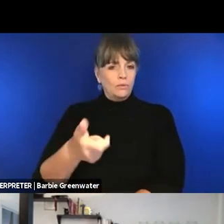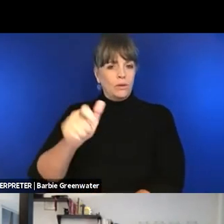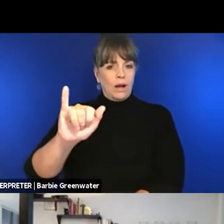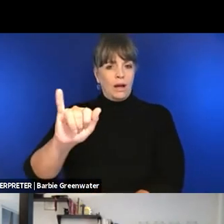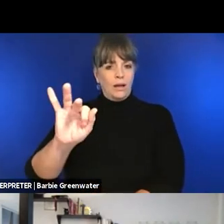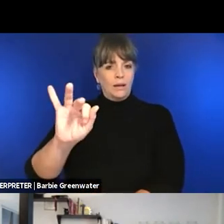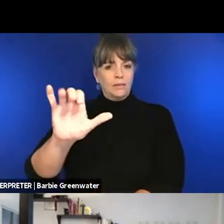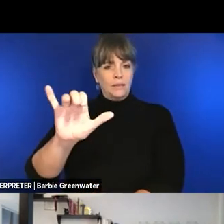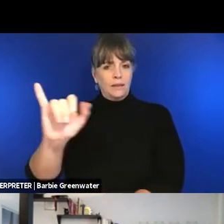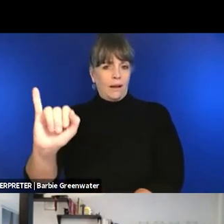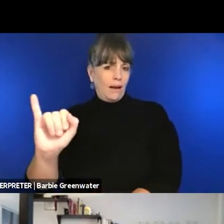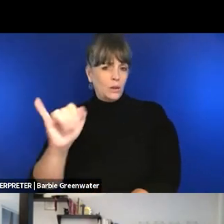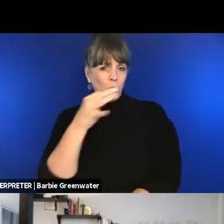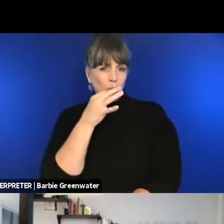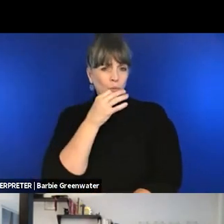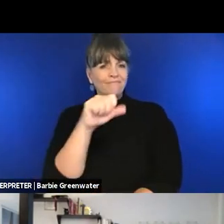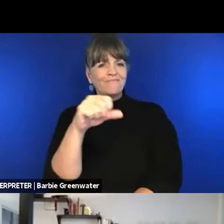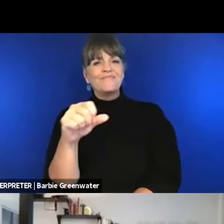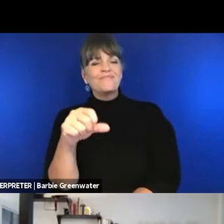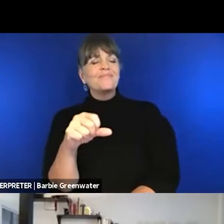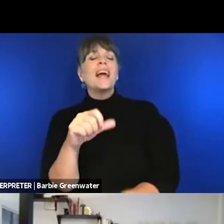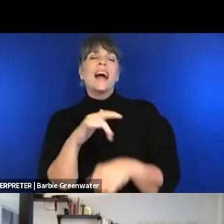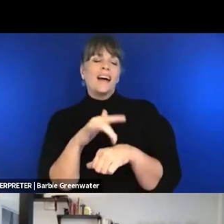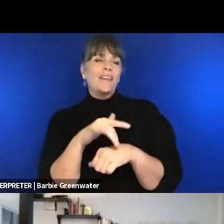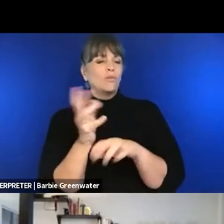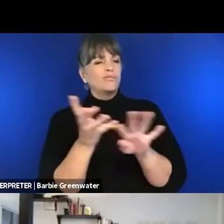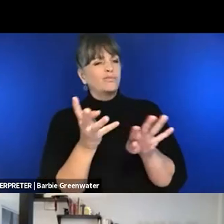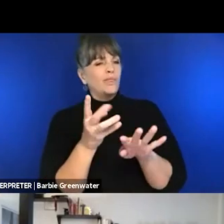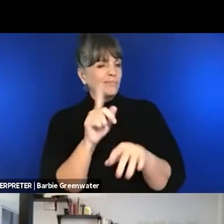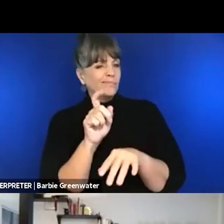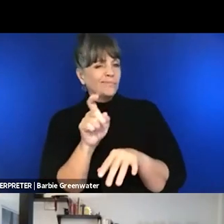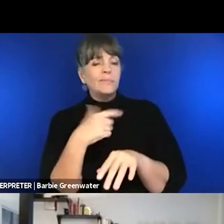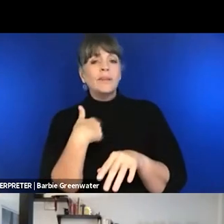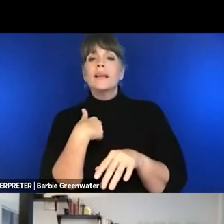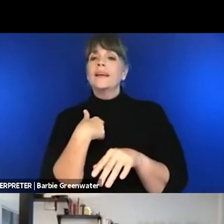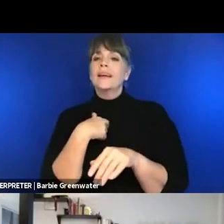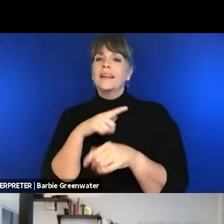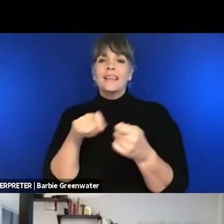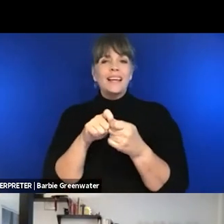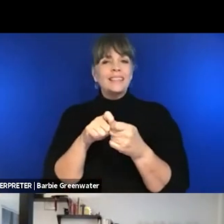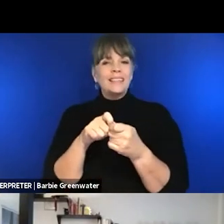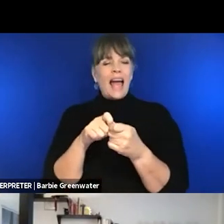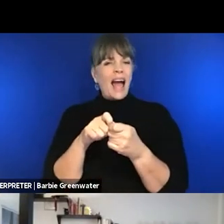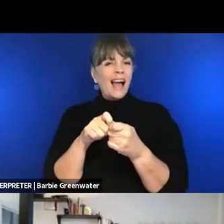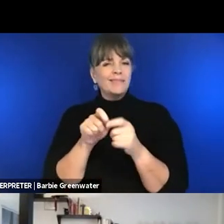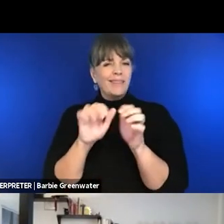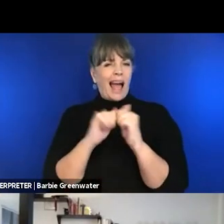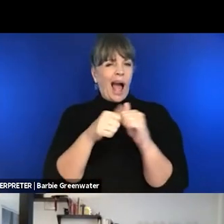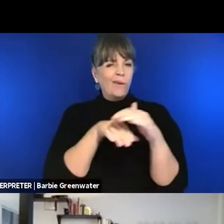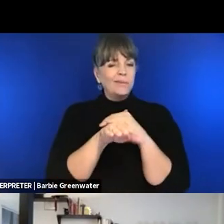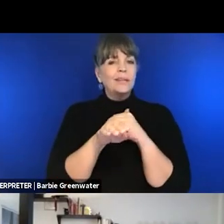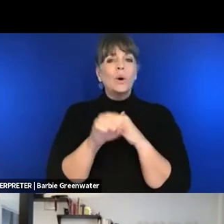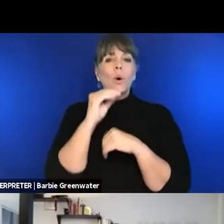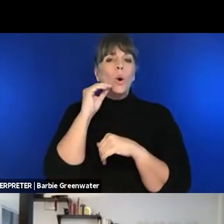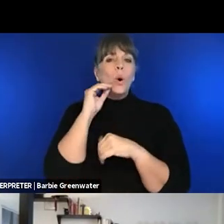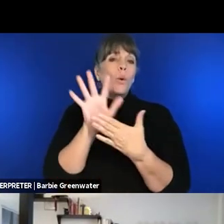stream it, or? Yeah, it's certainly available on, I can't tell you the exact VOD platform that it's available on right now. It's available on home video if you'd